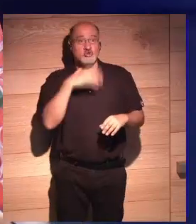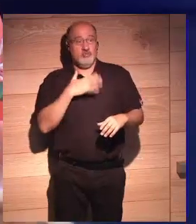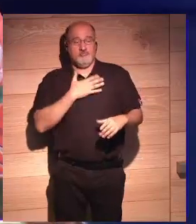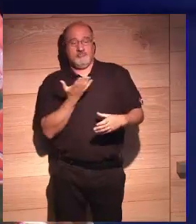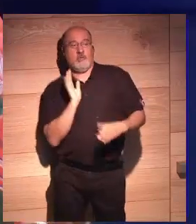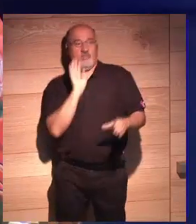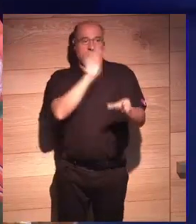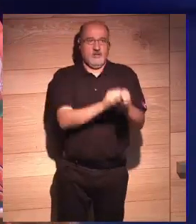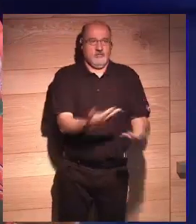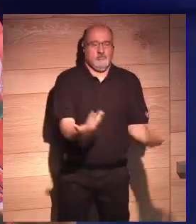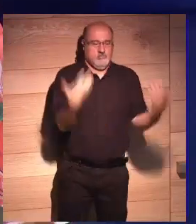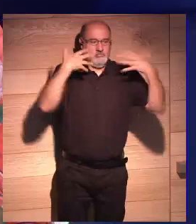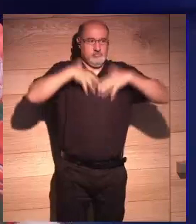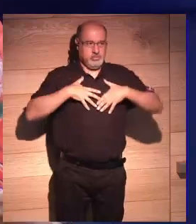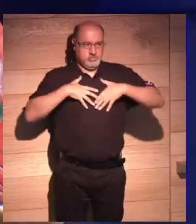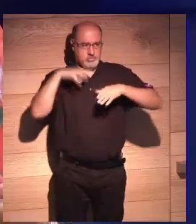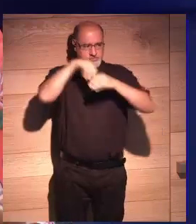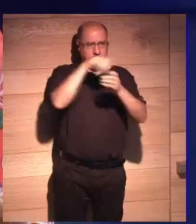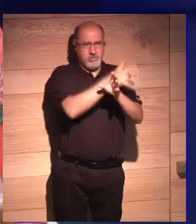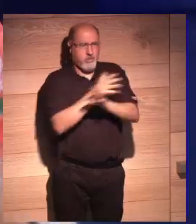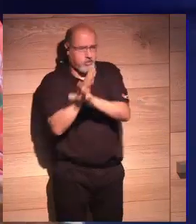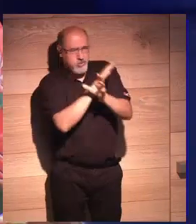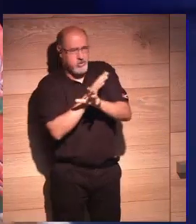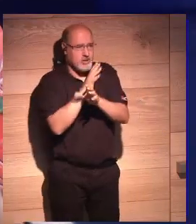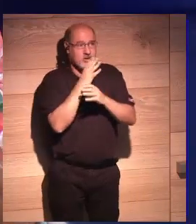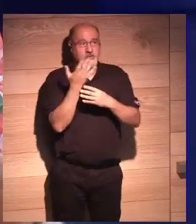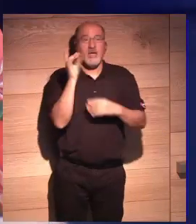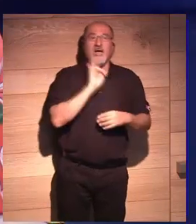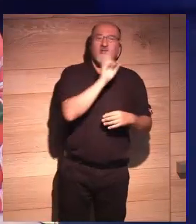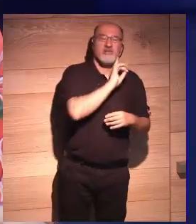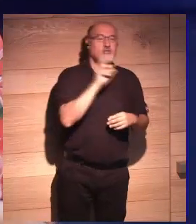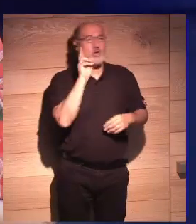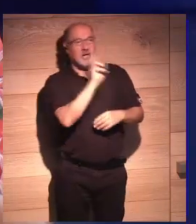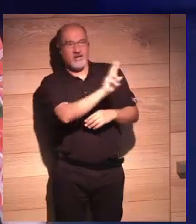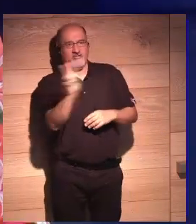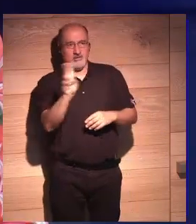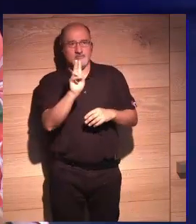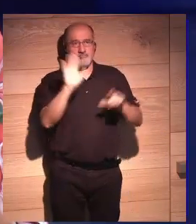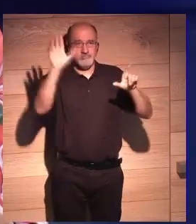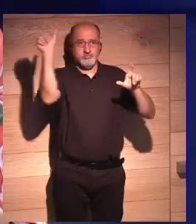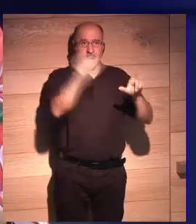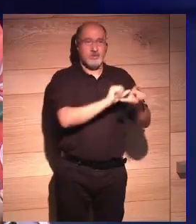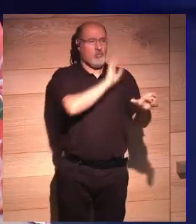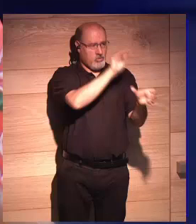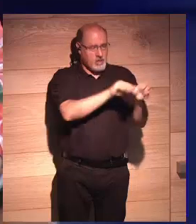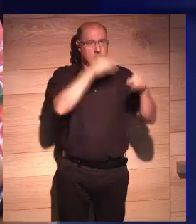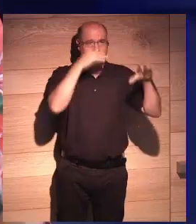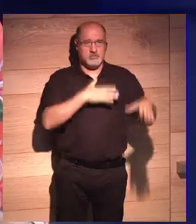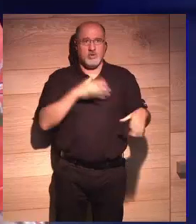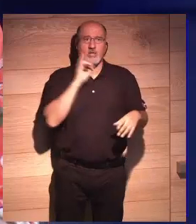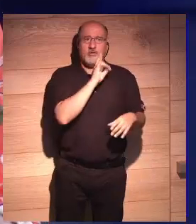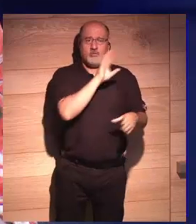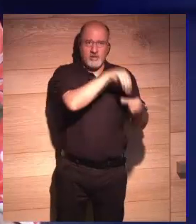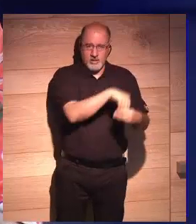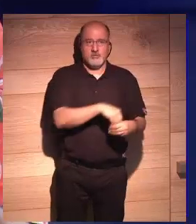Indiana Jones instead of going to watch the film. And that's what we have been doing in the video game industry, in graphic adventures, where I